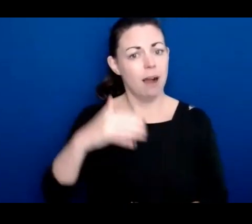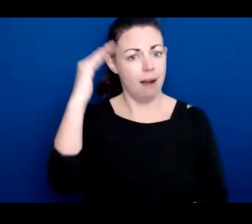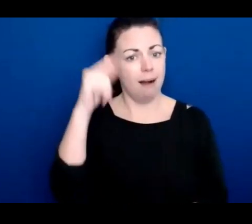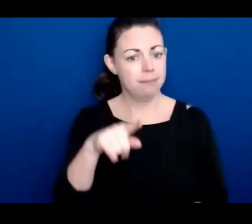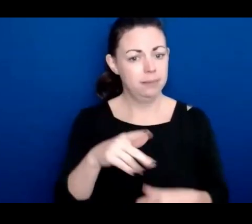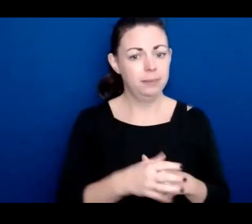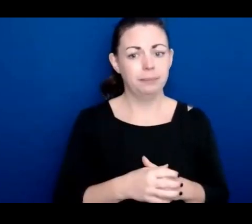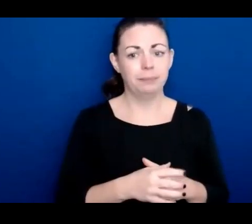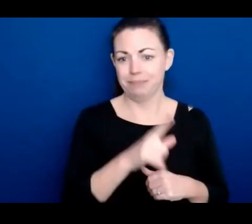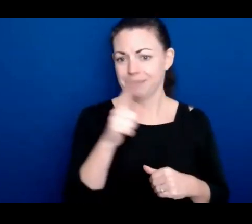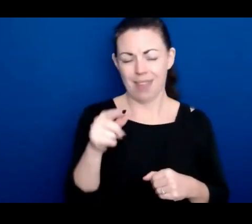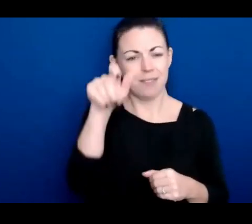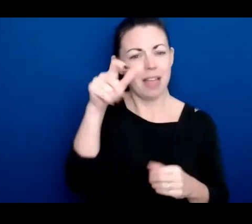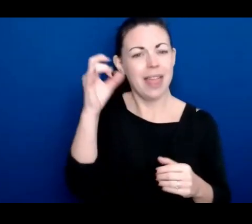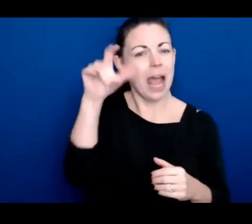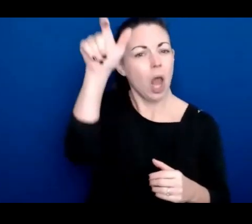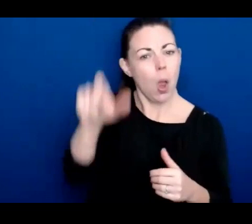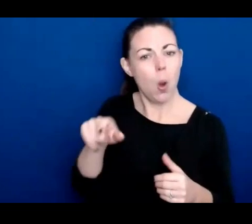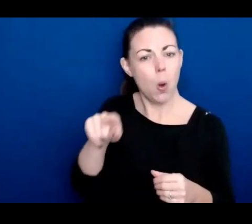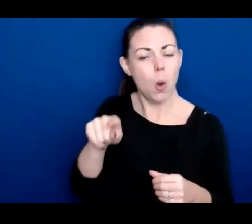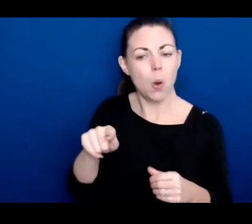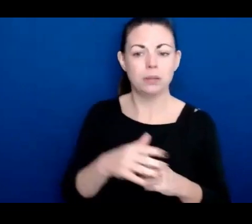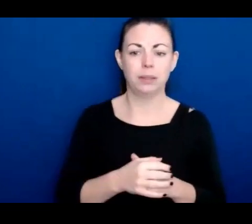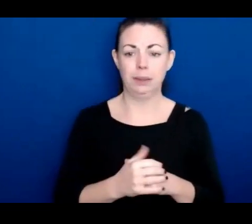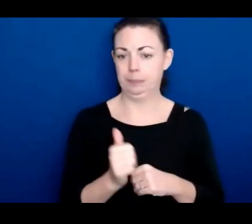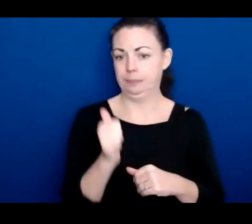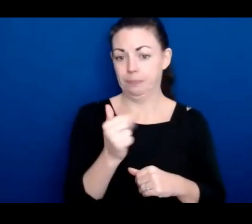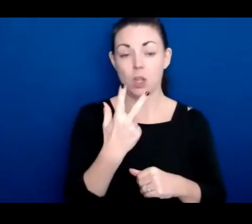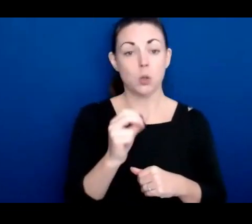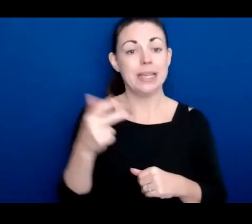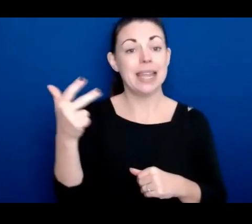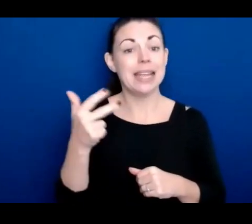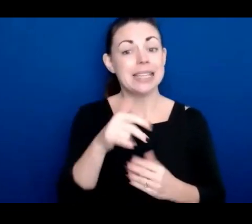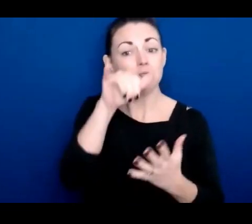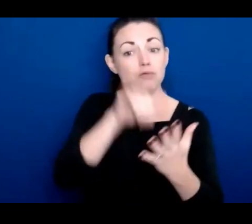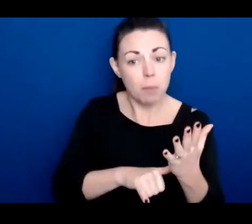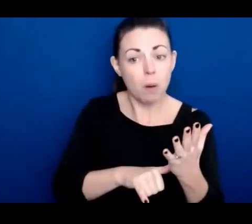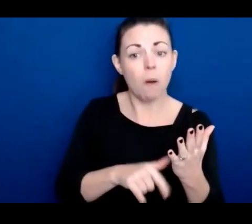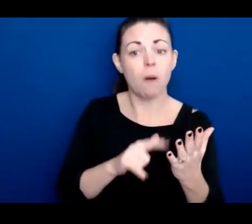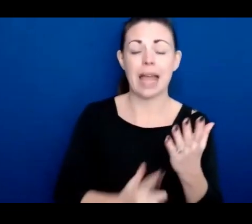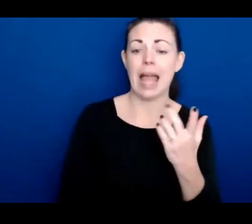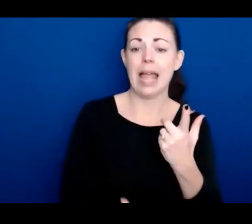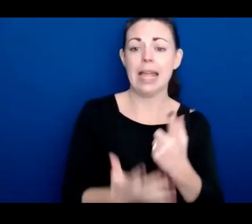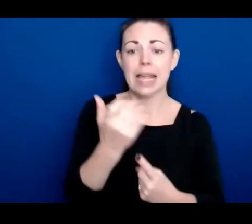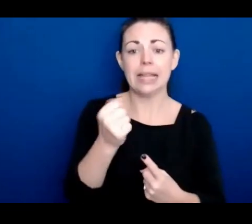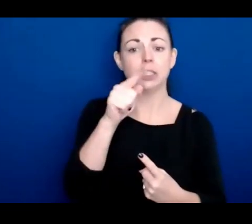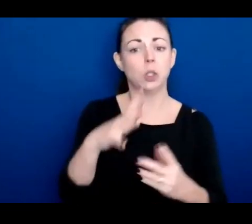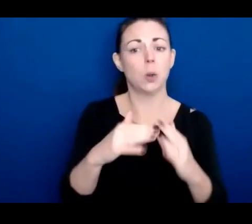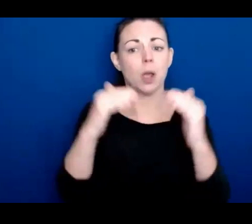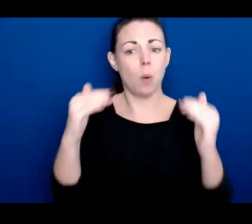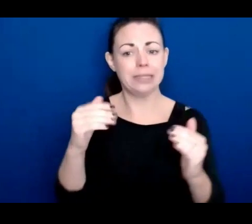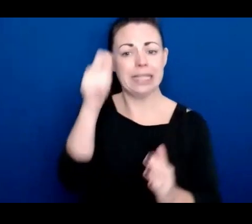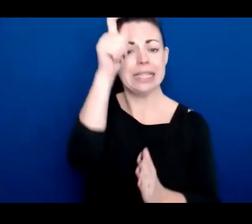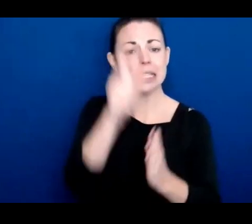there just on the side, basically in 2018, getting to equality, the disability inclusion advantage,